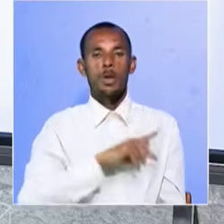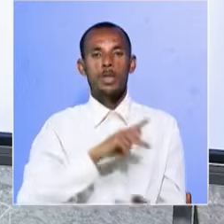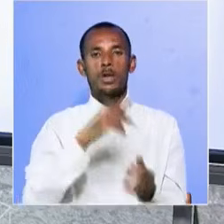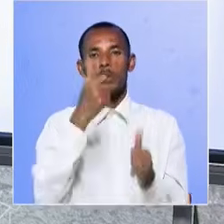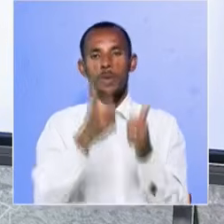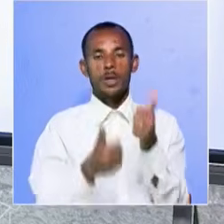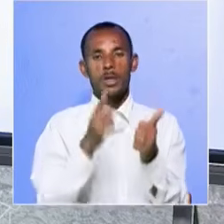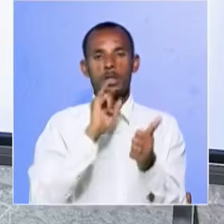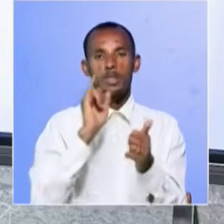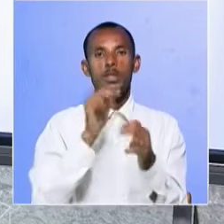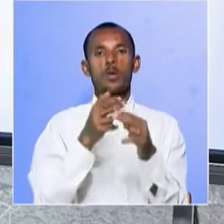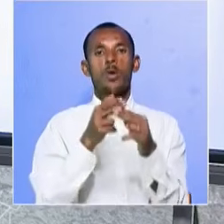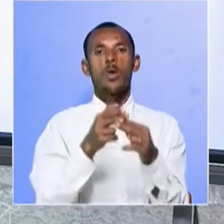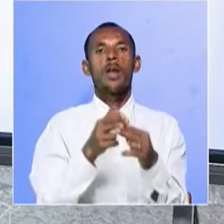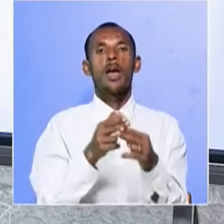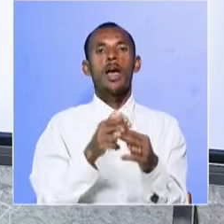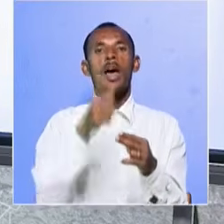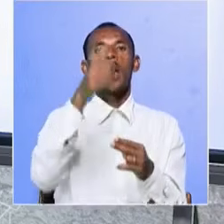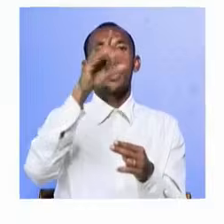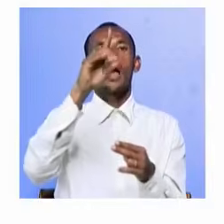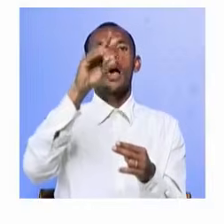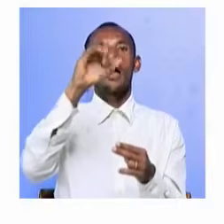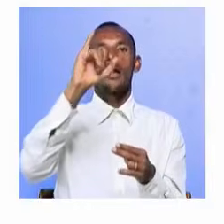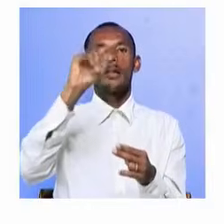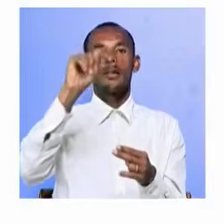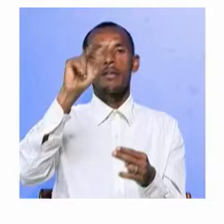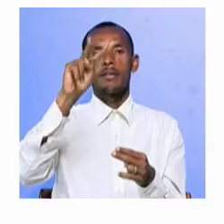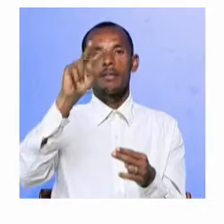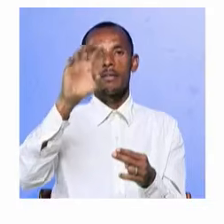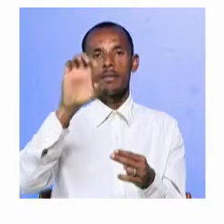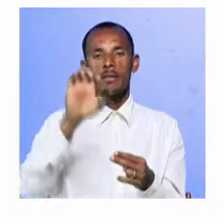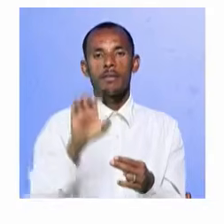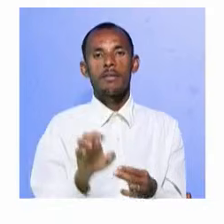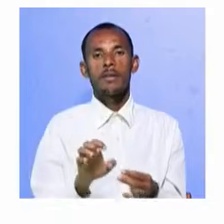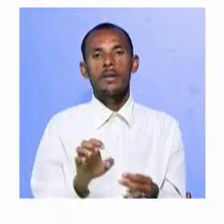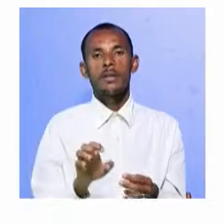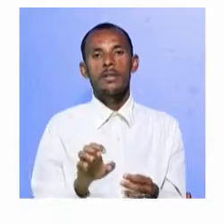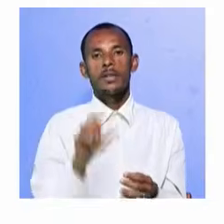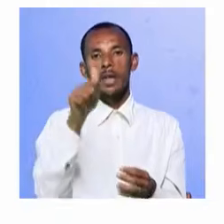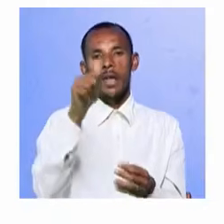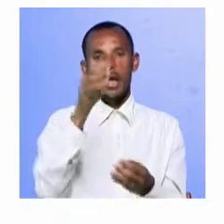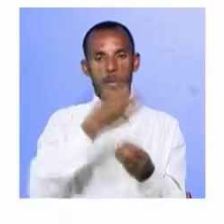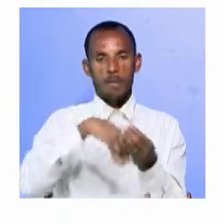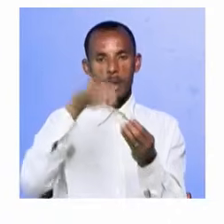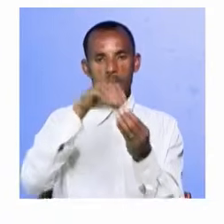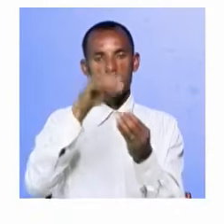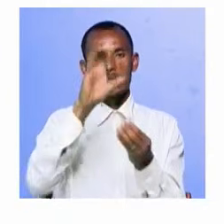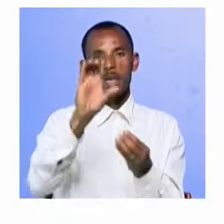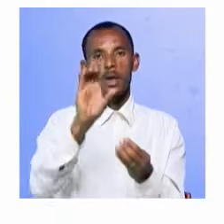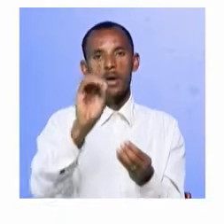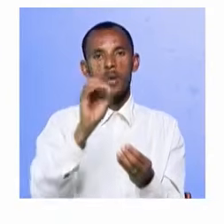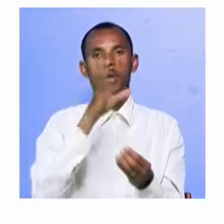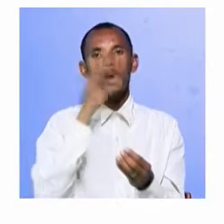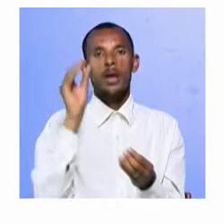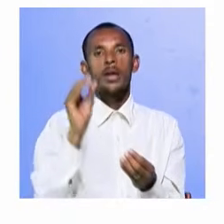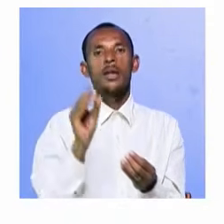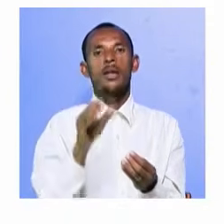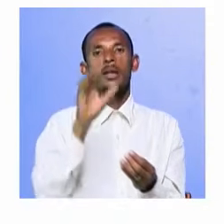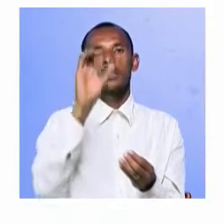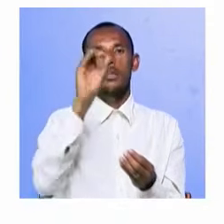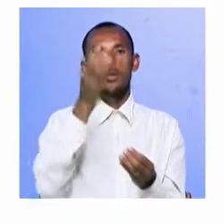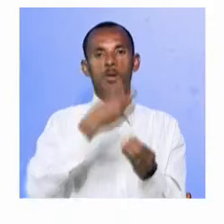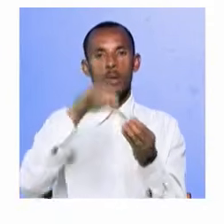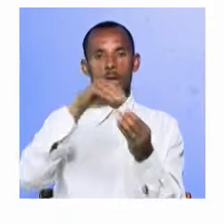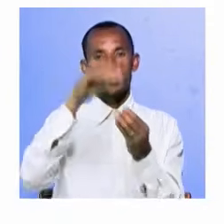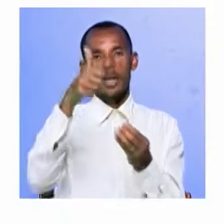called additive identity. Okay, A plus 0 and 0 plus A are